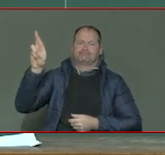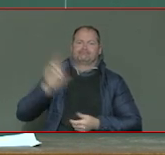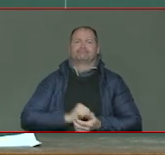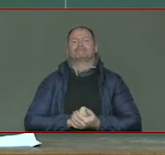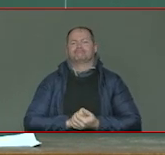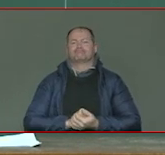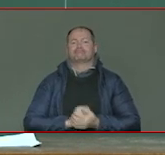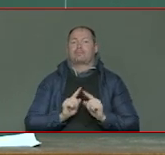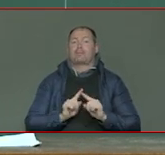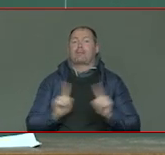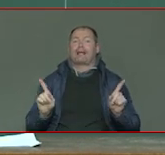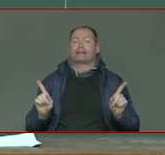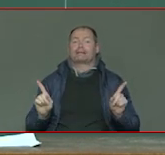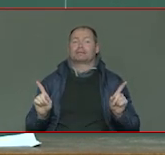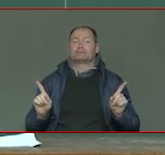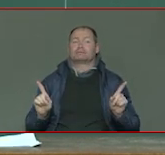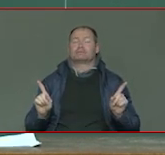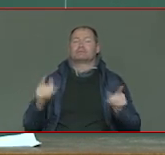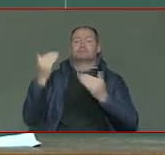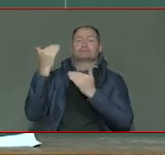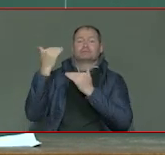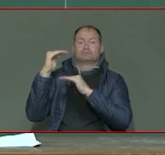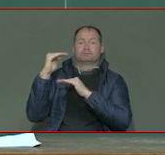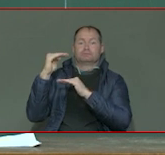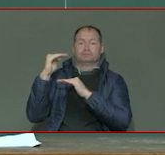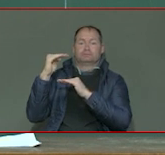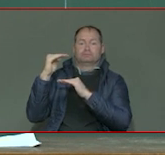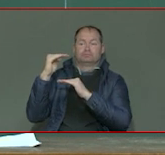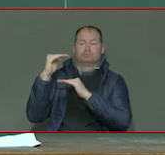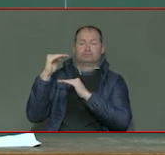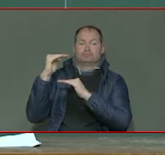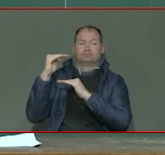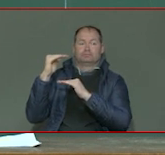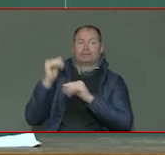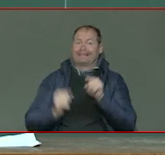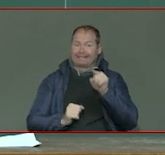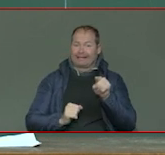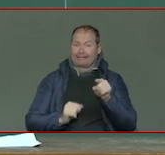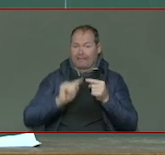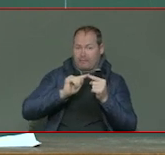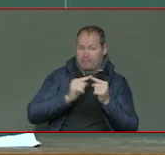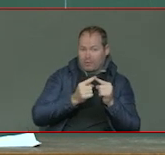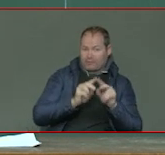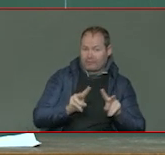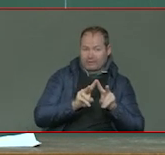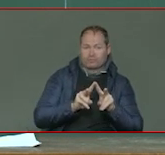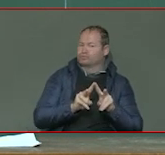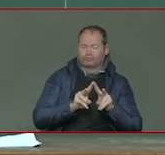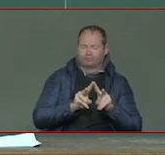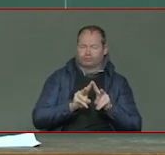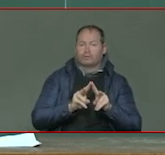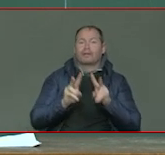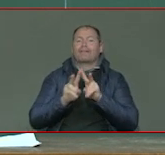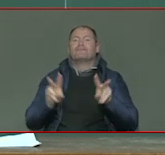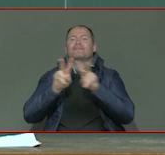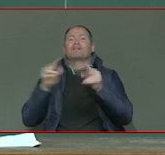However, the limit is not that value at the point. It is the value that I'm approaching. Is